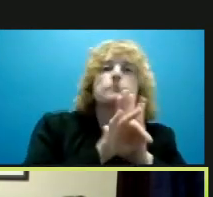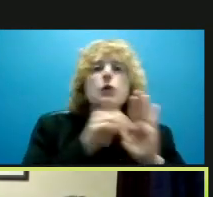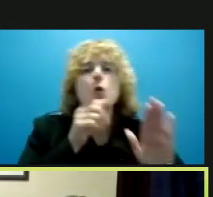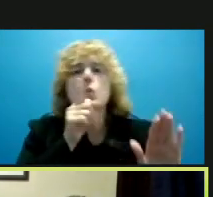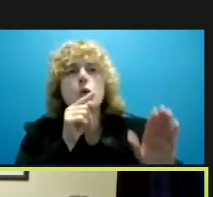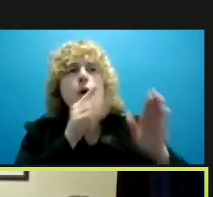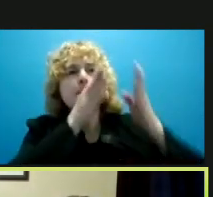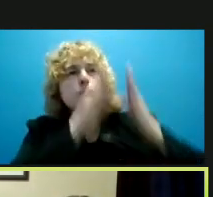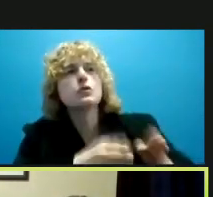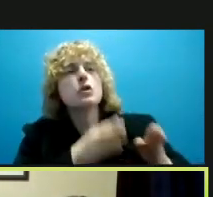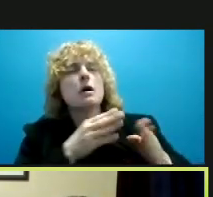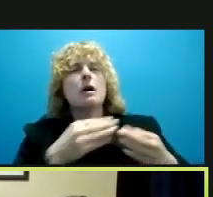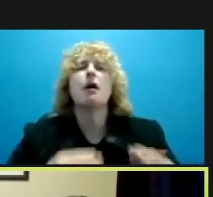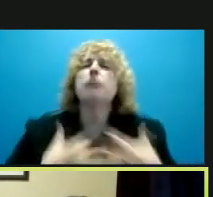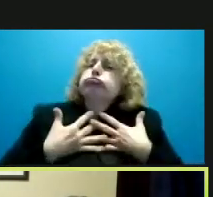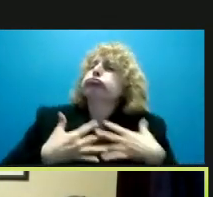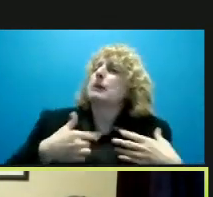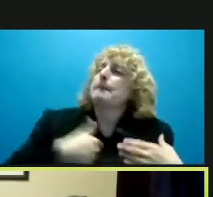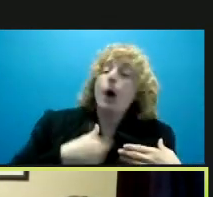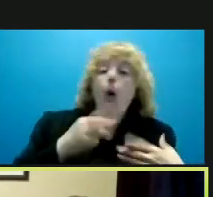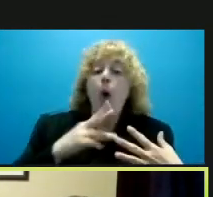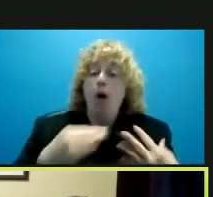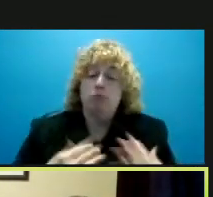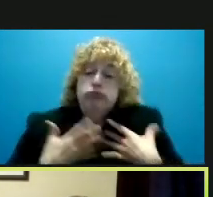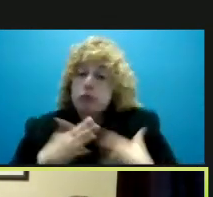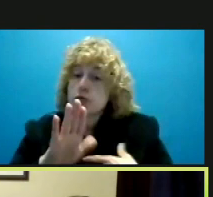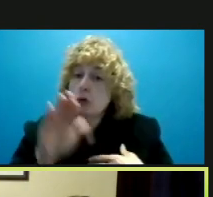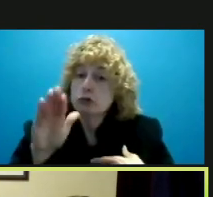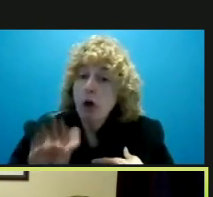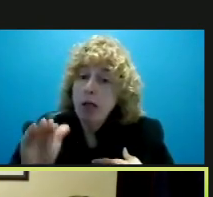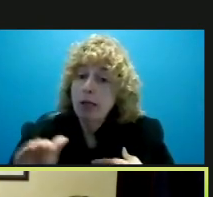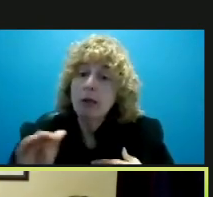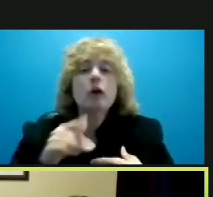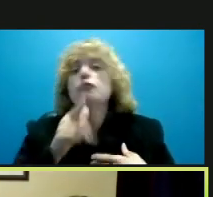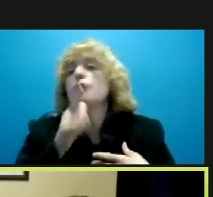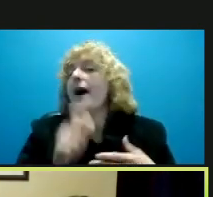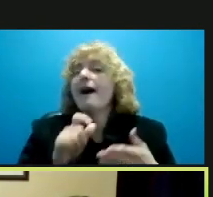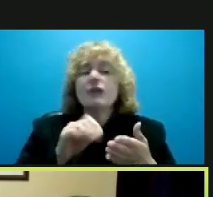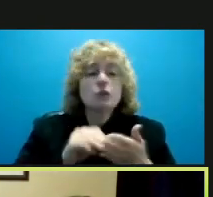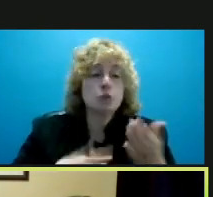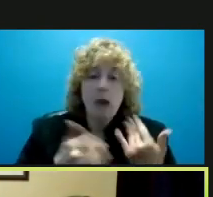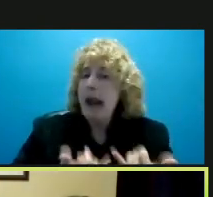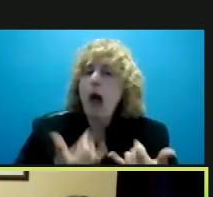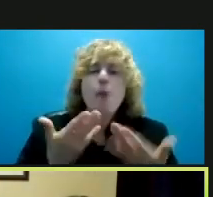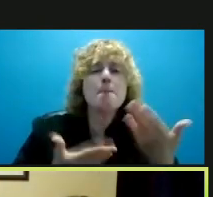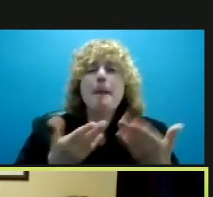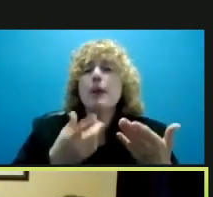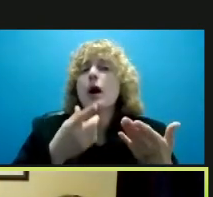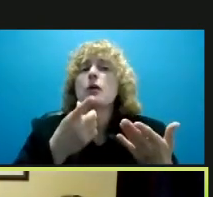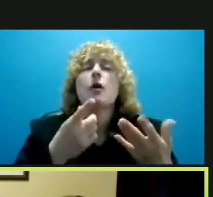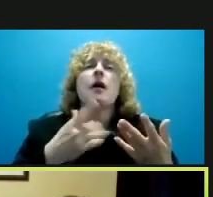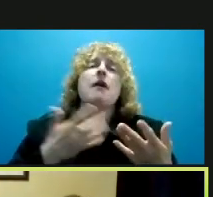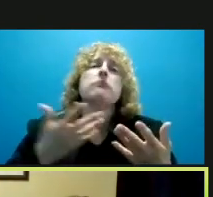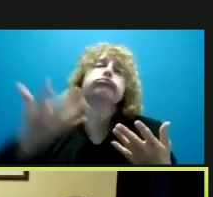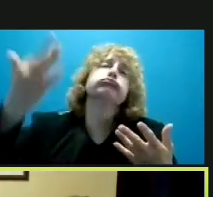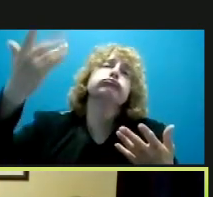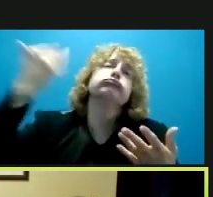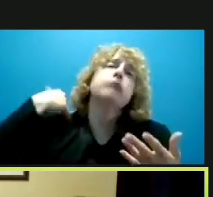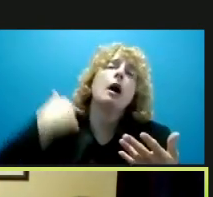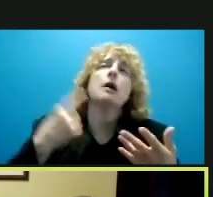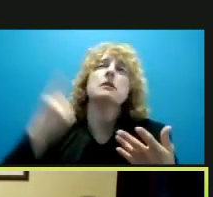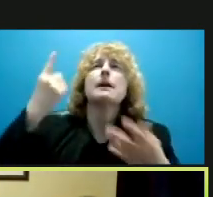child. And again, it doesn't have, you don't have to be a student right now. This could be somebody that inspired you to get where you are today, or